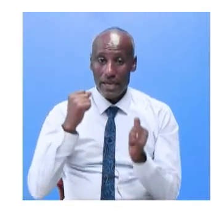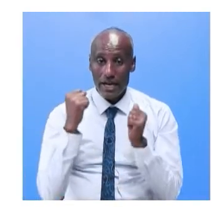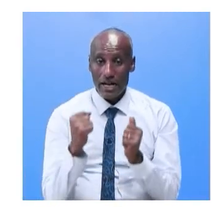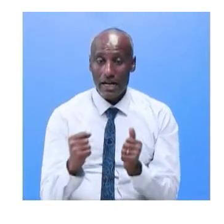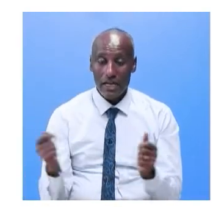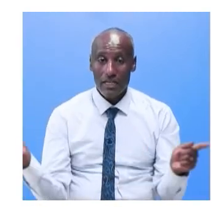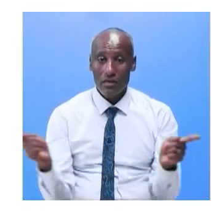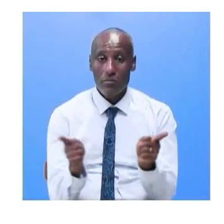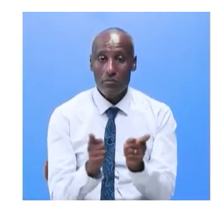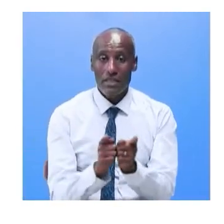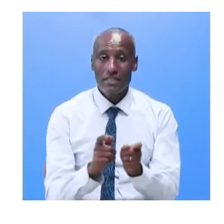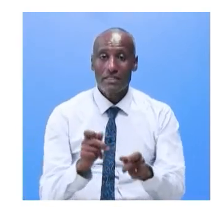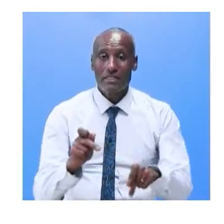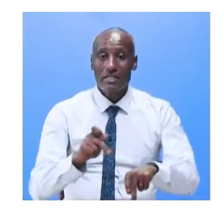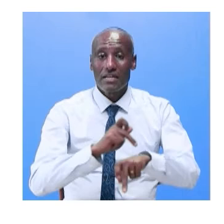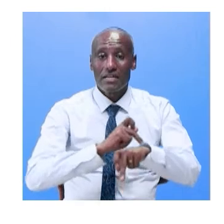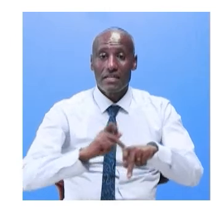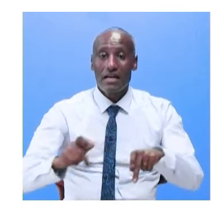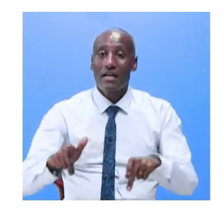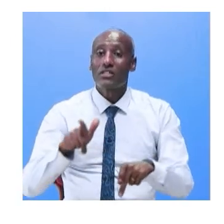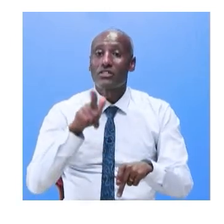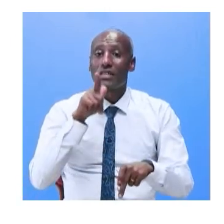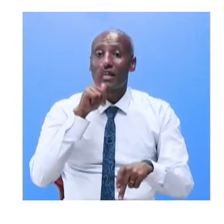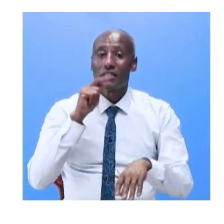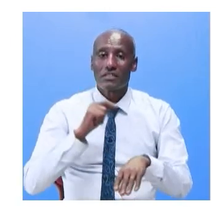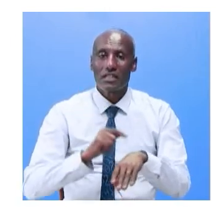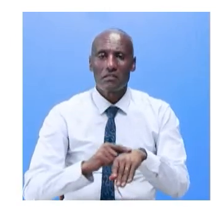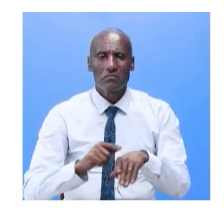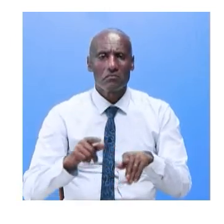very specific time. A very specific time.